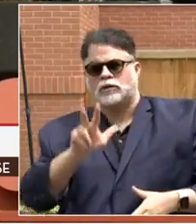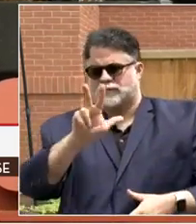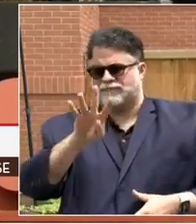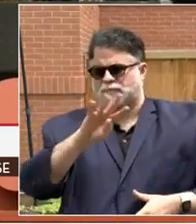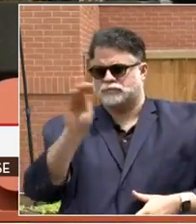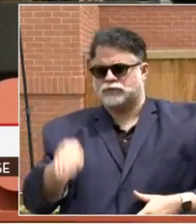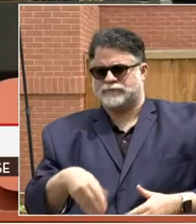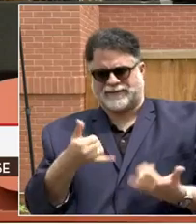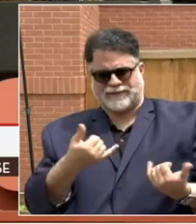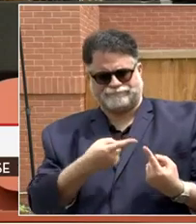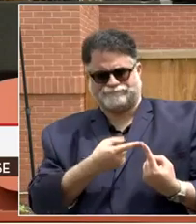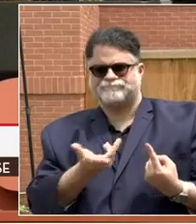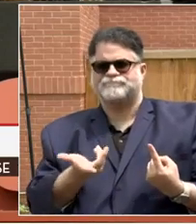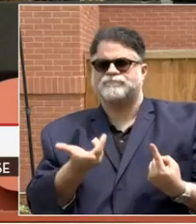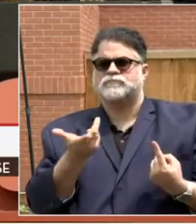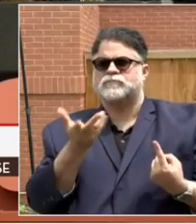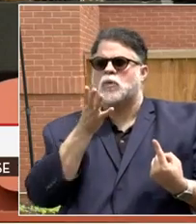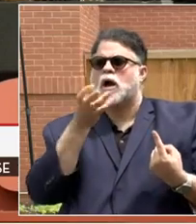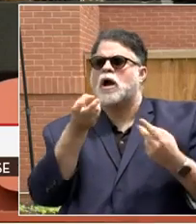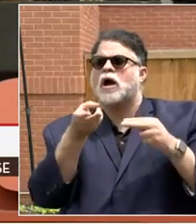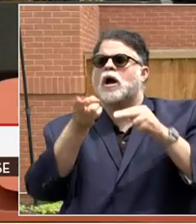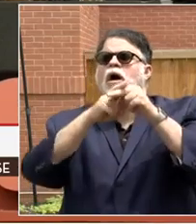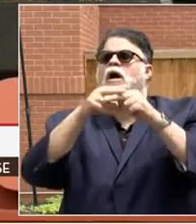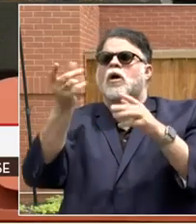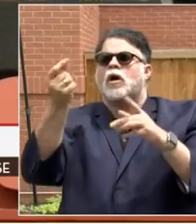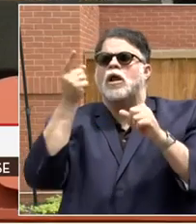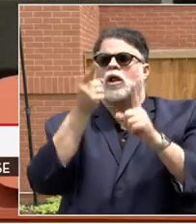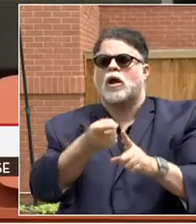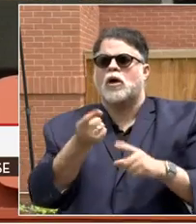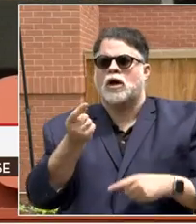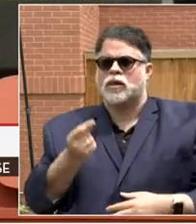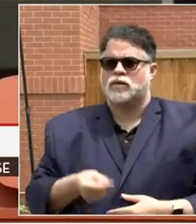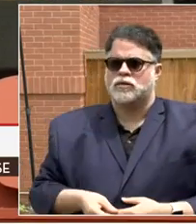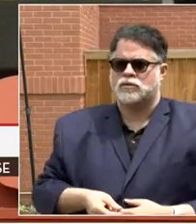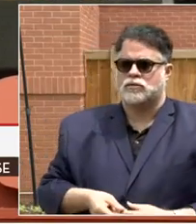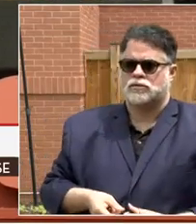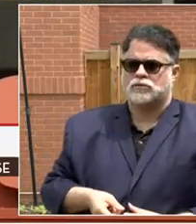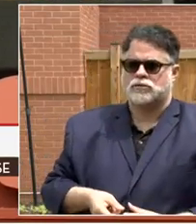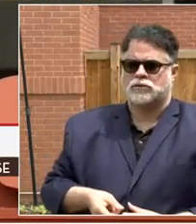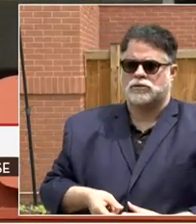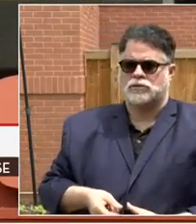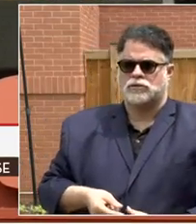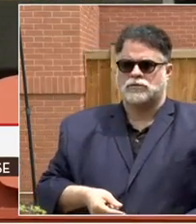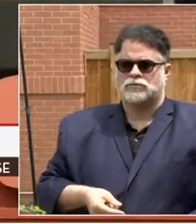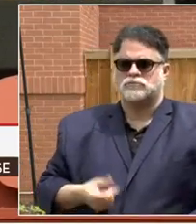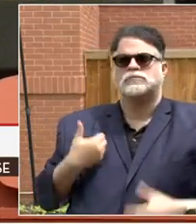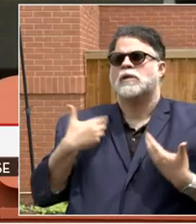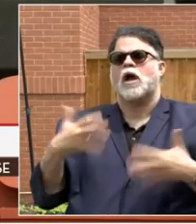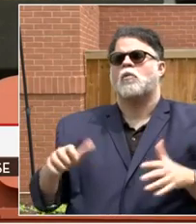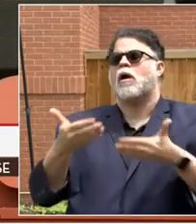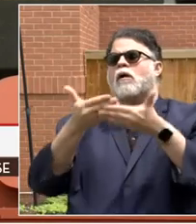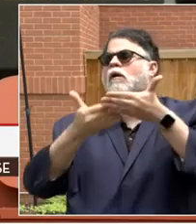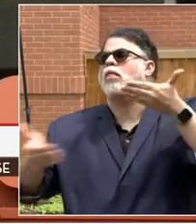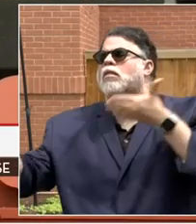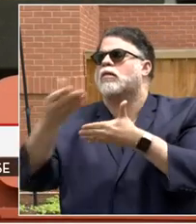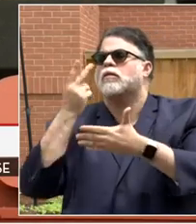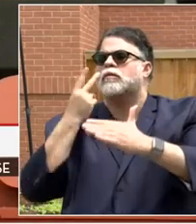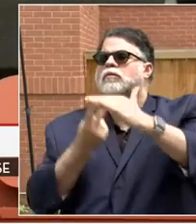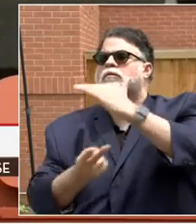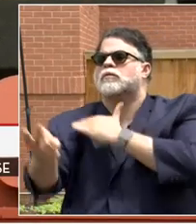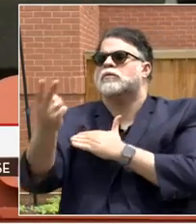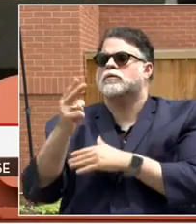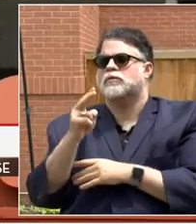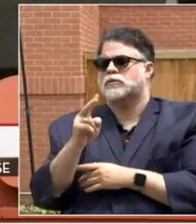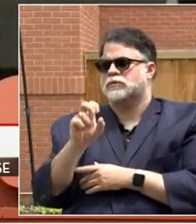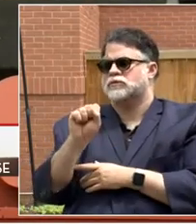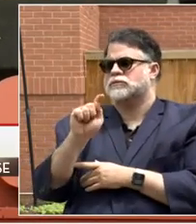a number you'd like to see, reasonably soon? Well, I don't actually want to get ahead of the work of the Strike Force, and the reason that